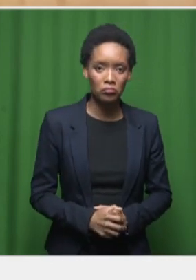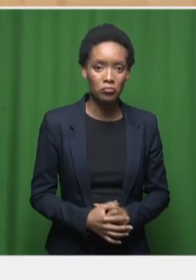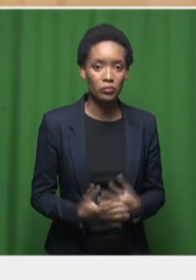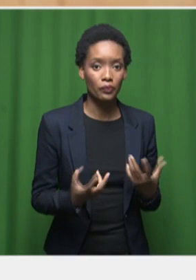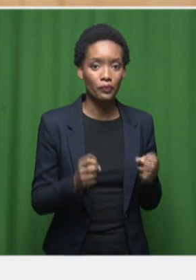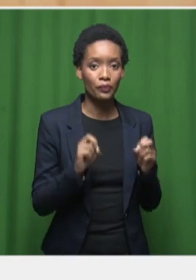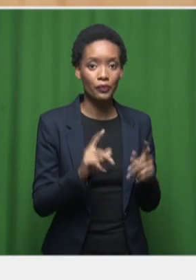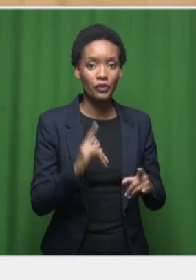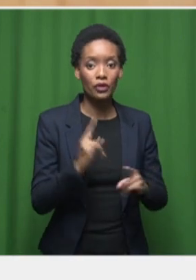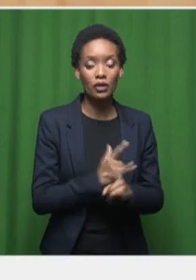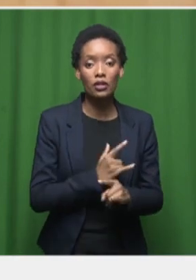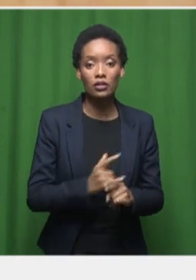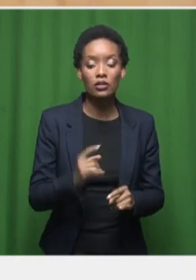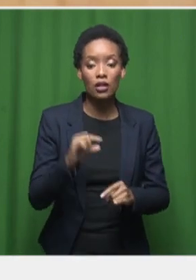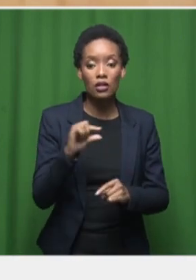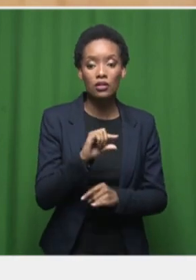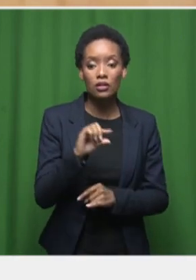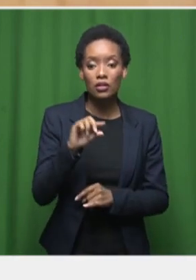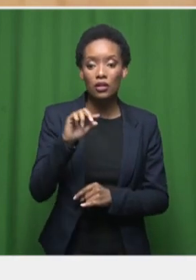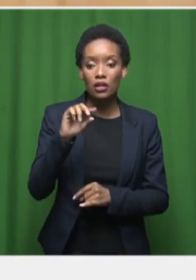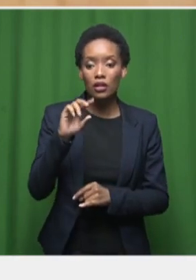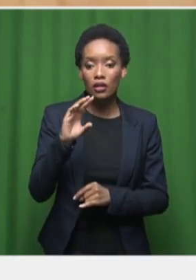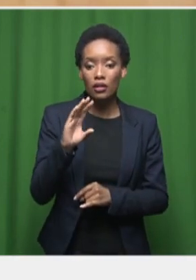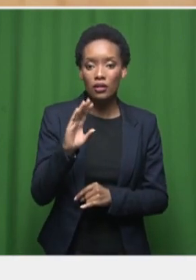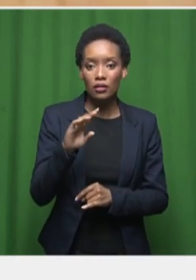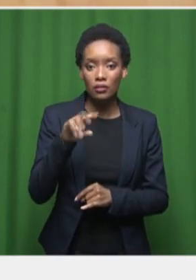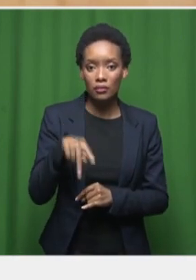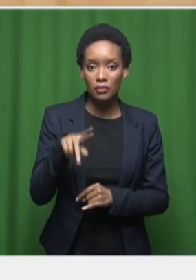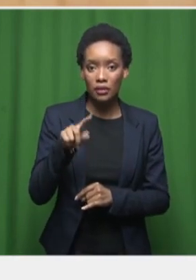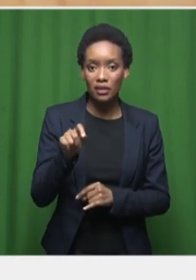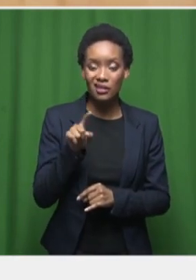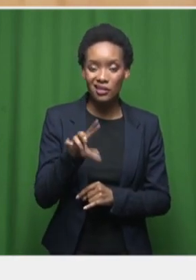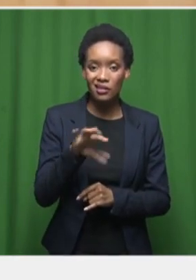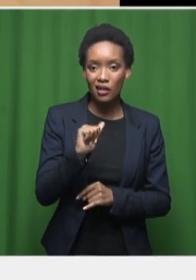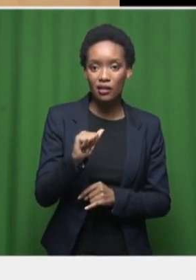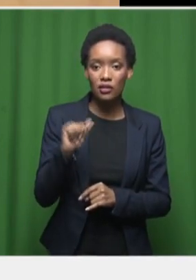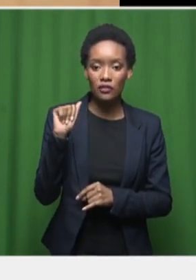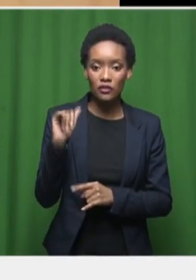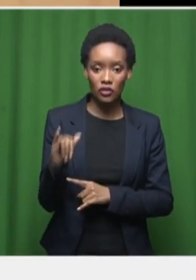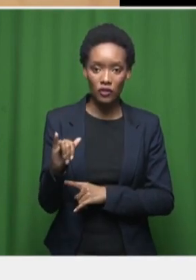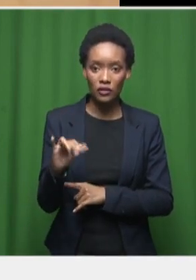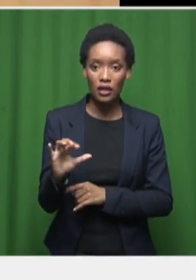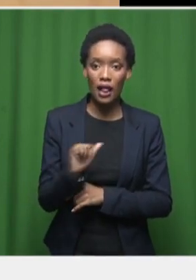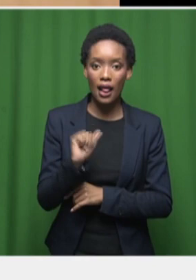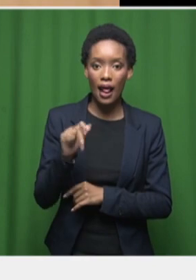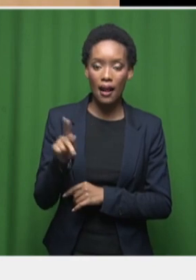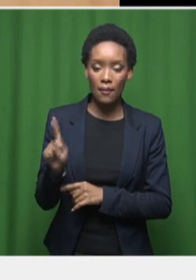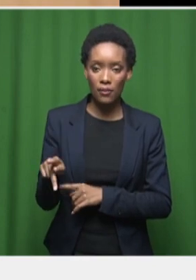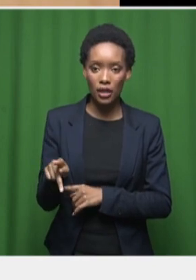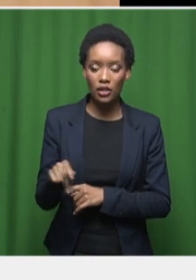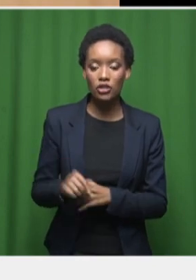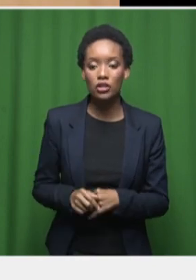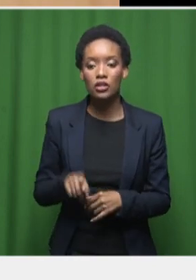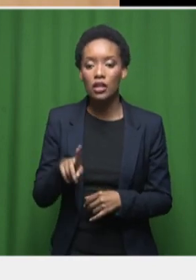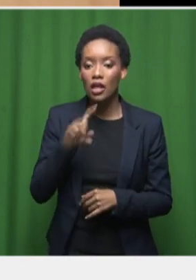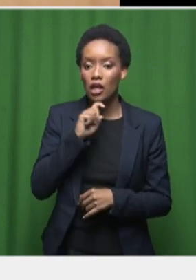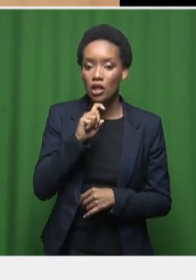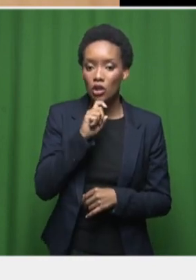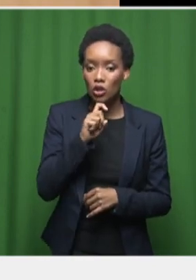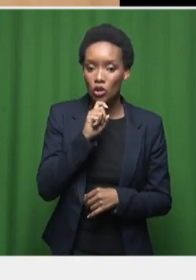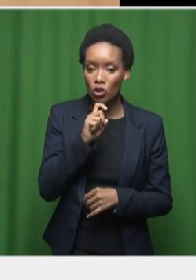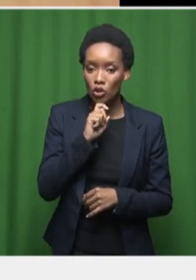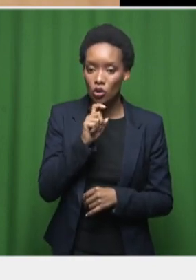Okay, ChatGPT is one of the artificial intelligence application which uses